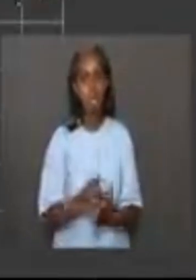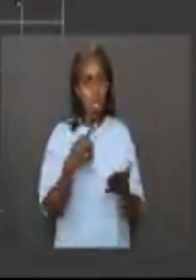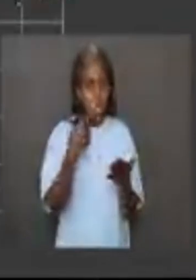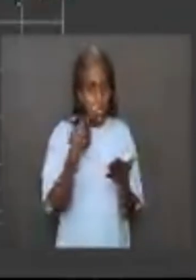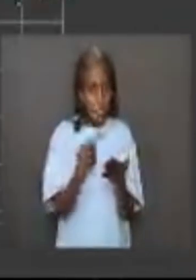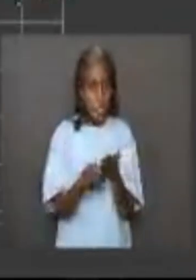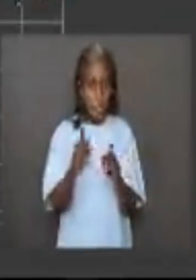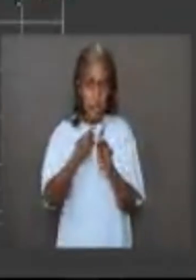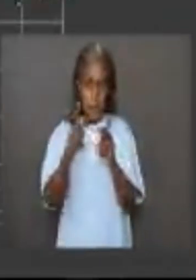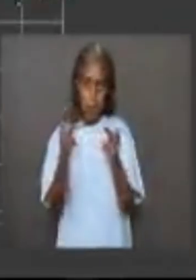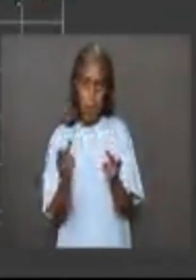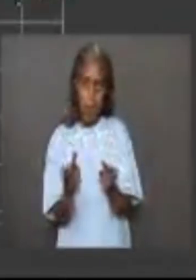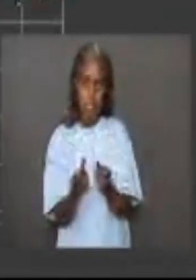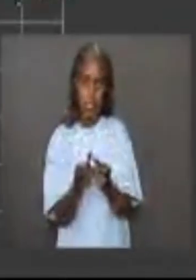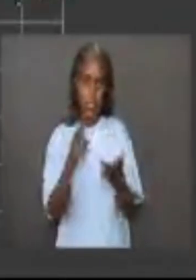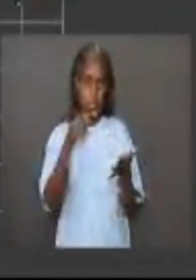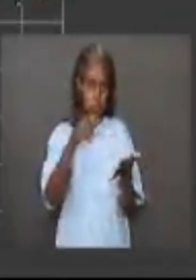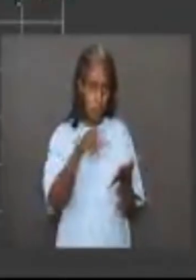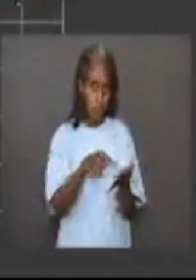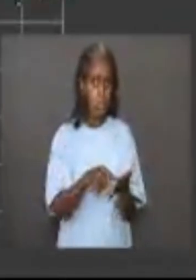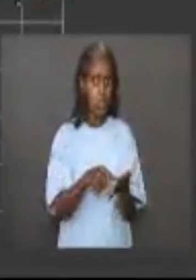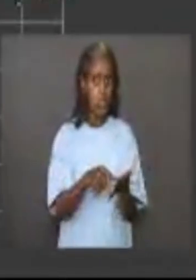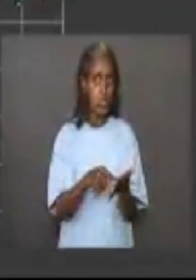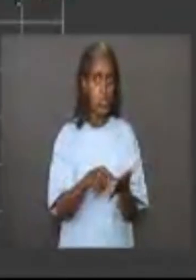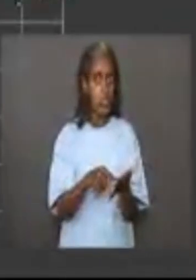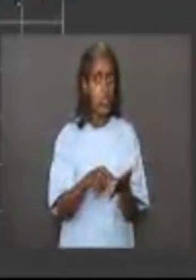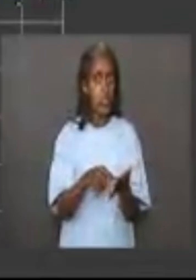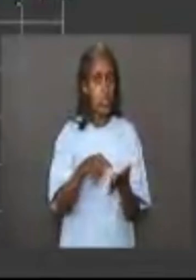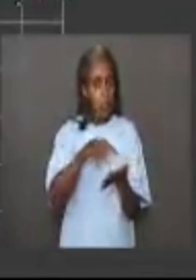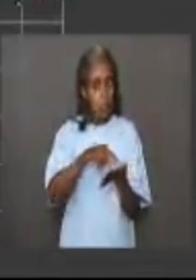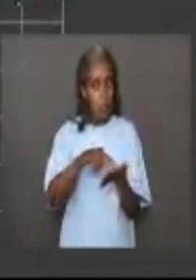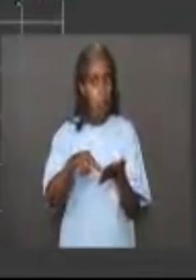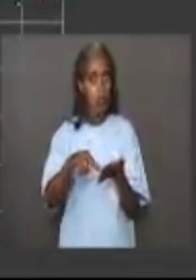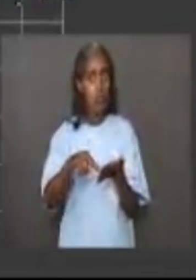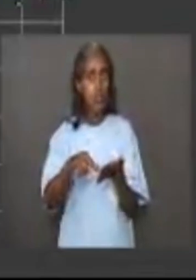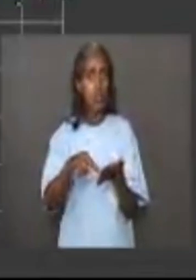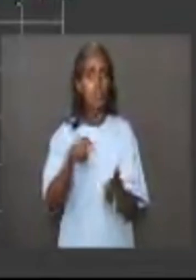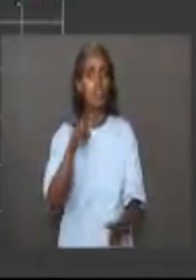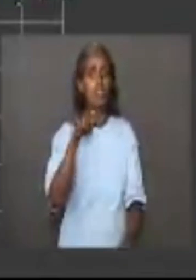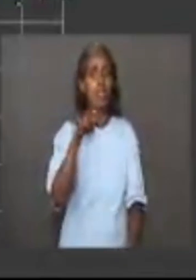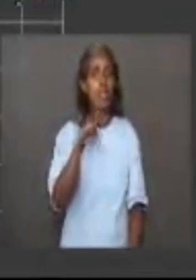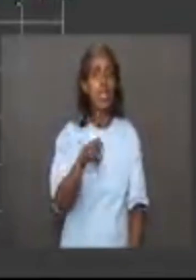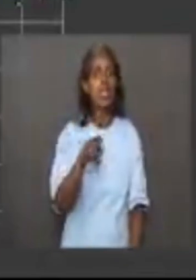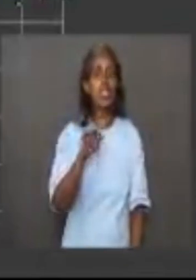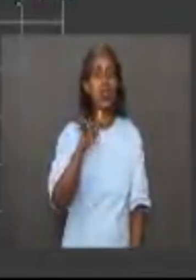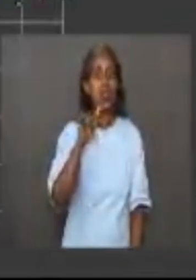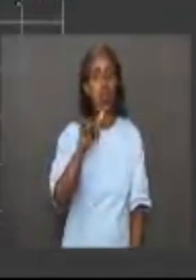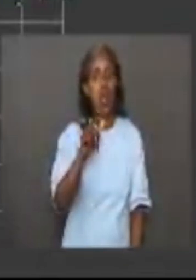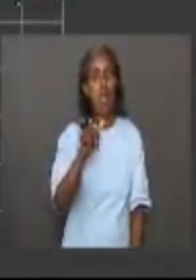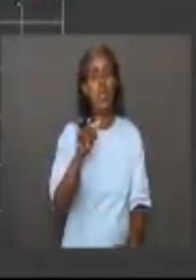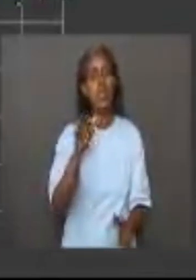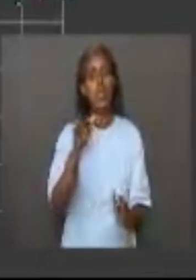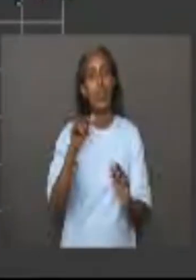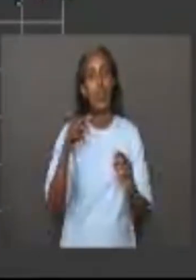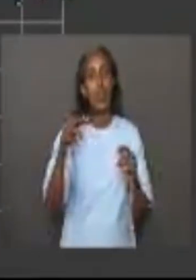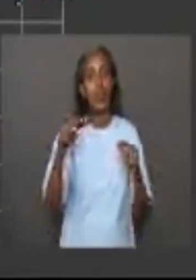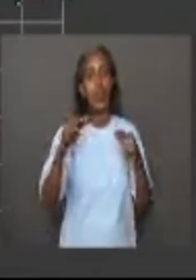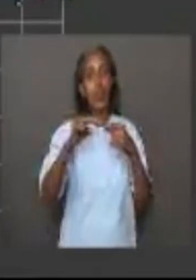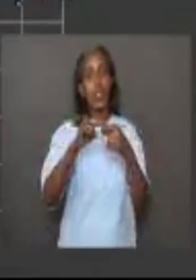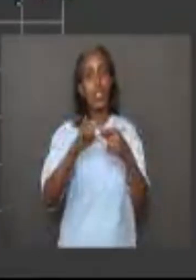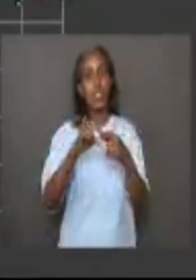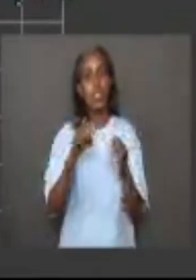These pairs are points that we can plot on the xy coordinate